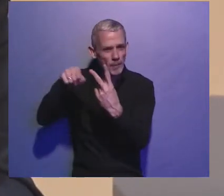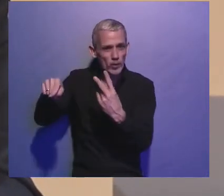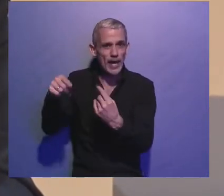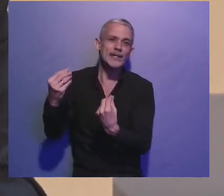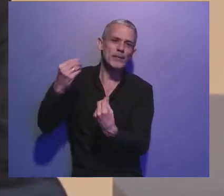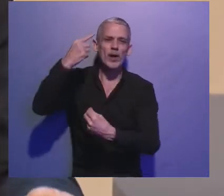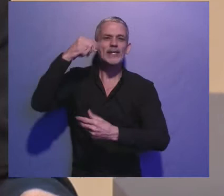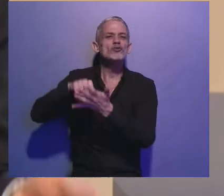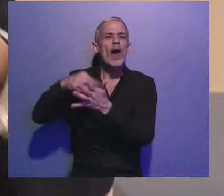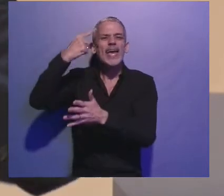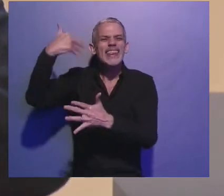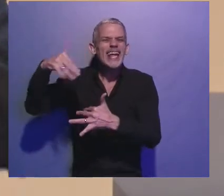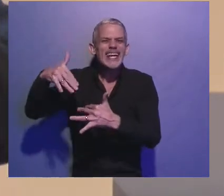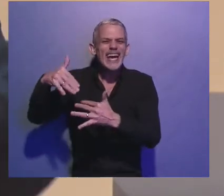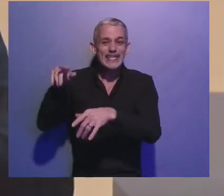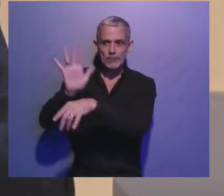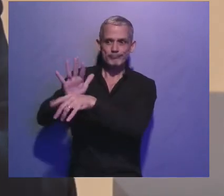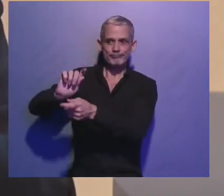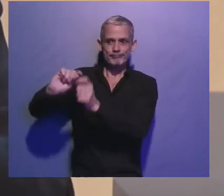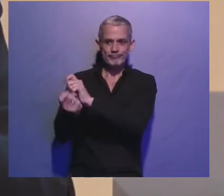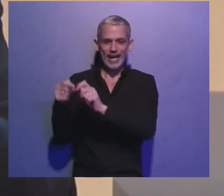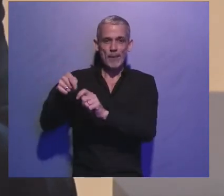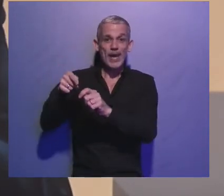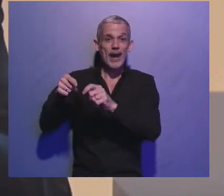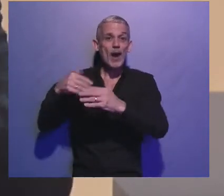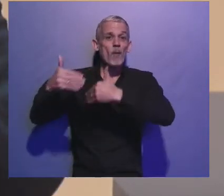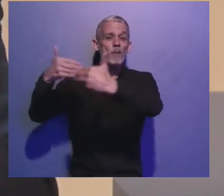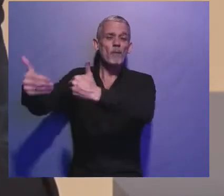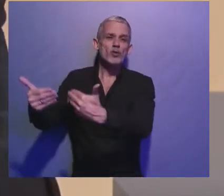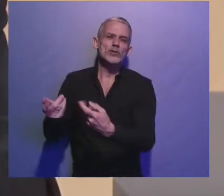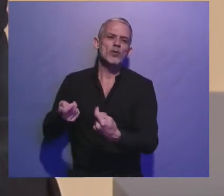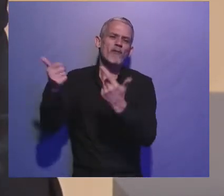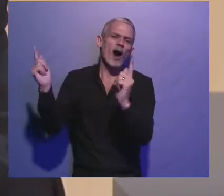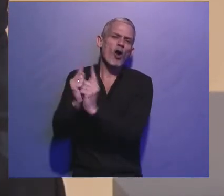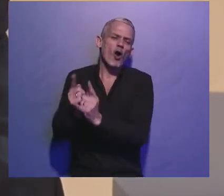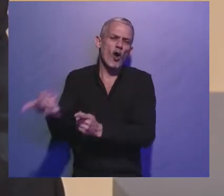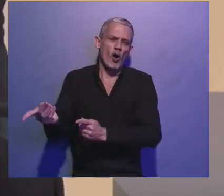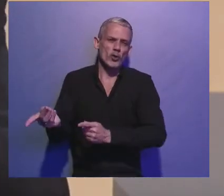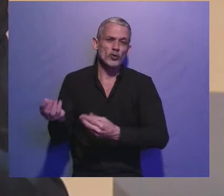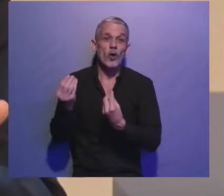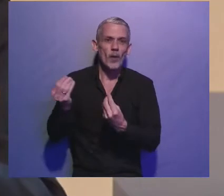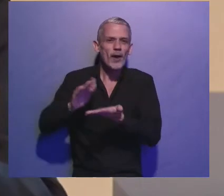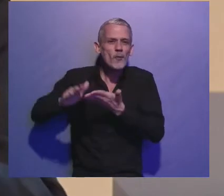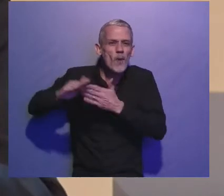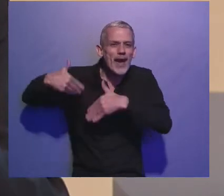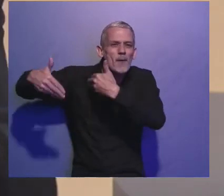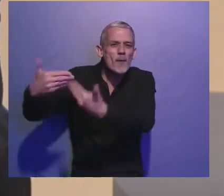smart cities is also a very important concept, because this smart cities changes this process